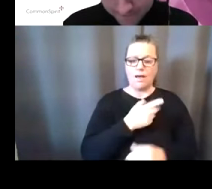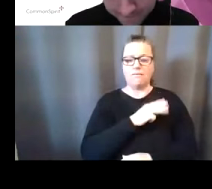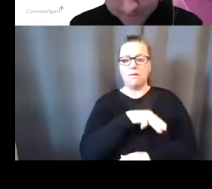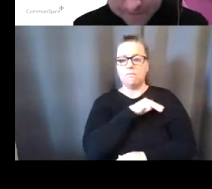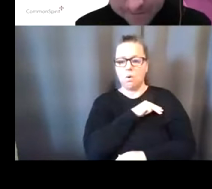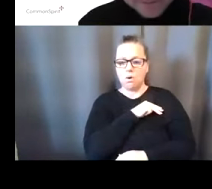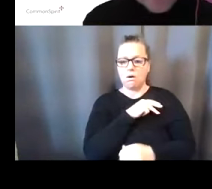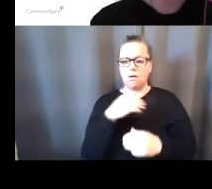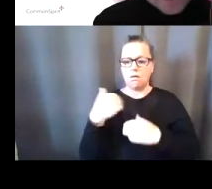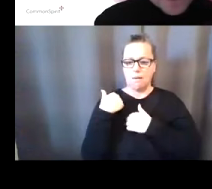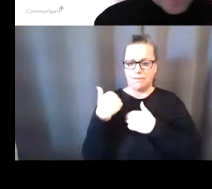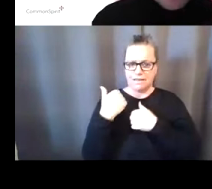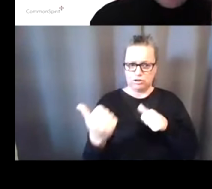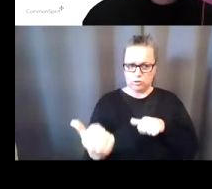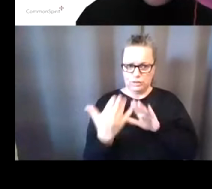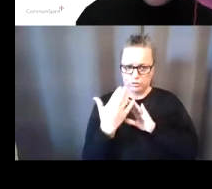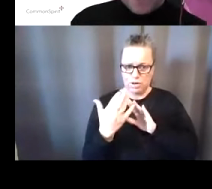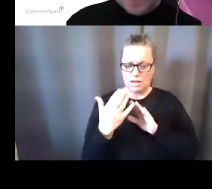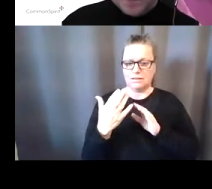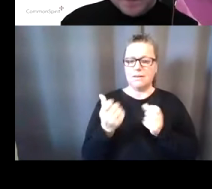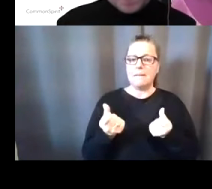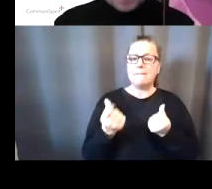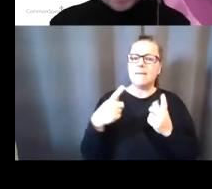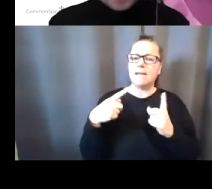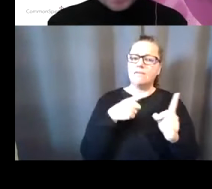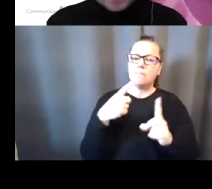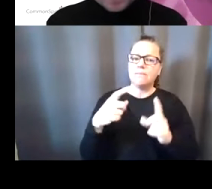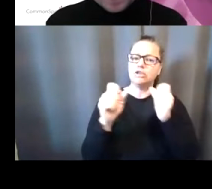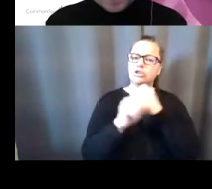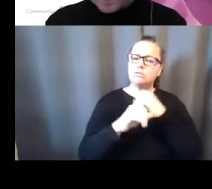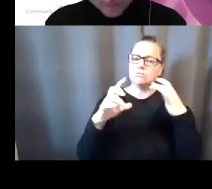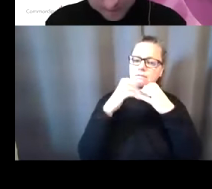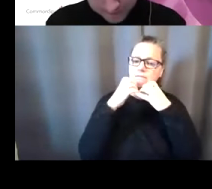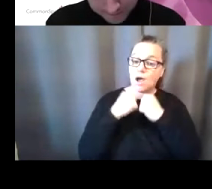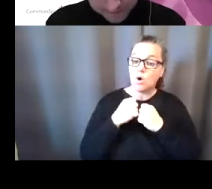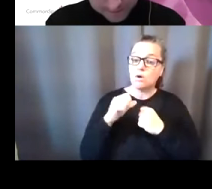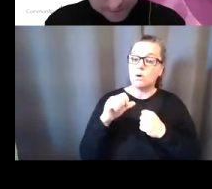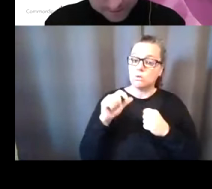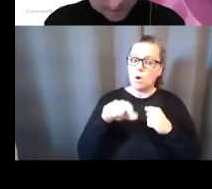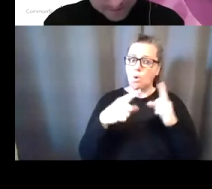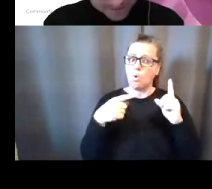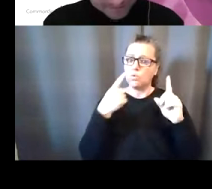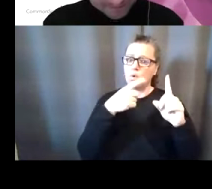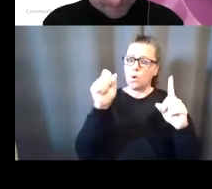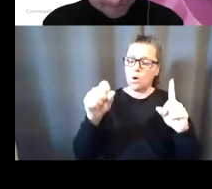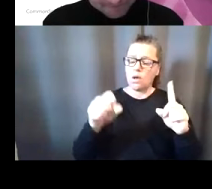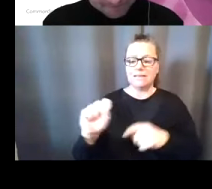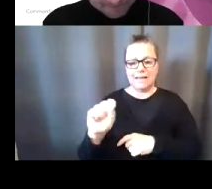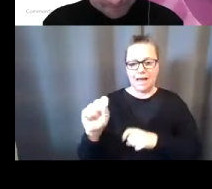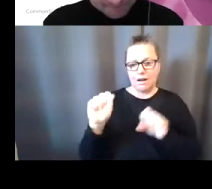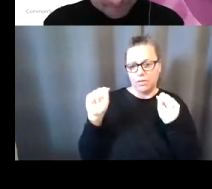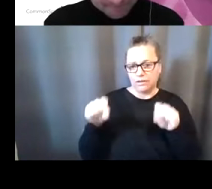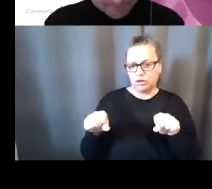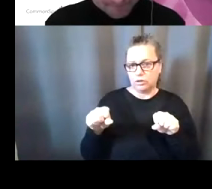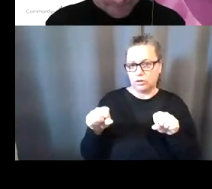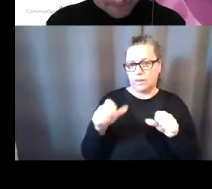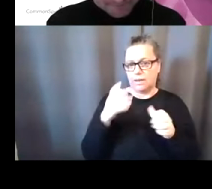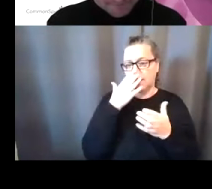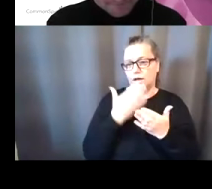address inequities. Many of our mission and vision and values claim this as a goal, and in Seattle, this also could be an excellent